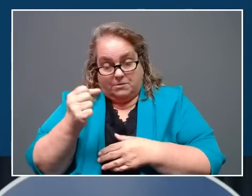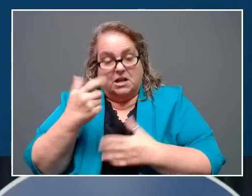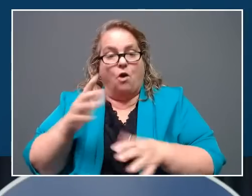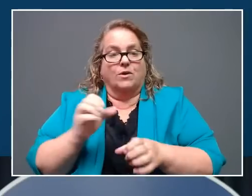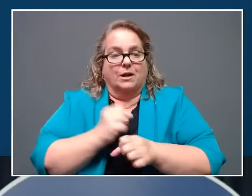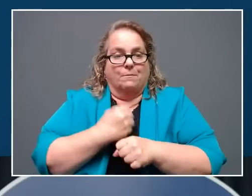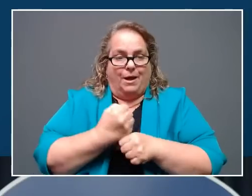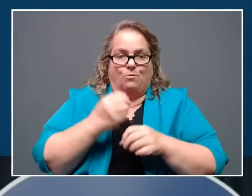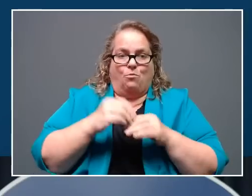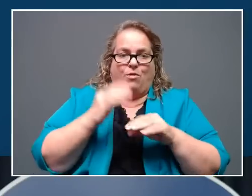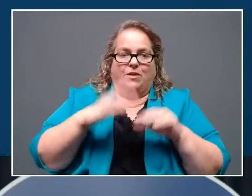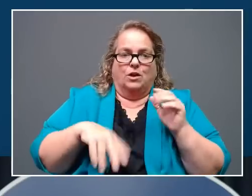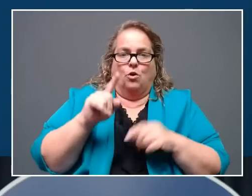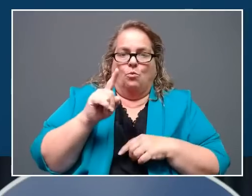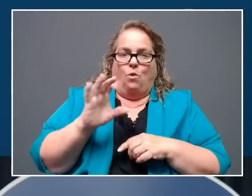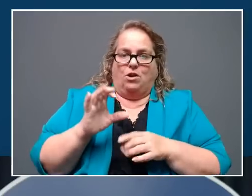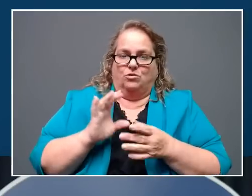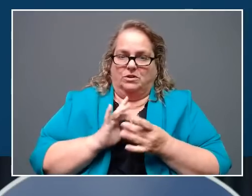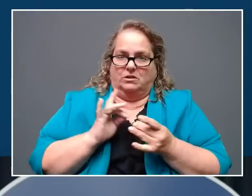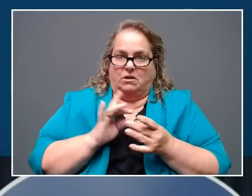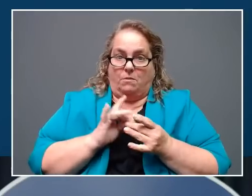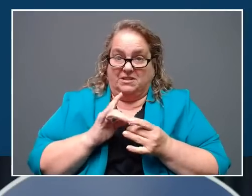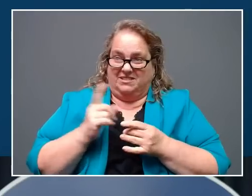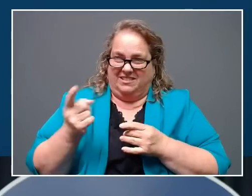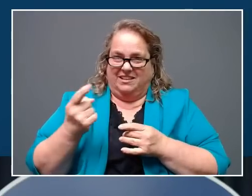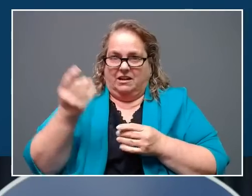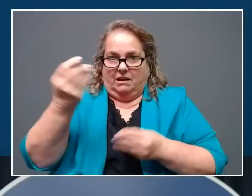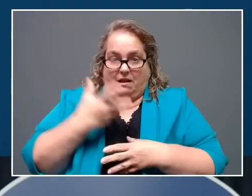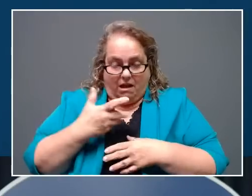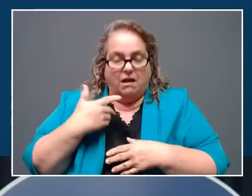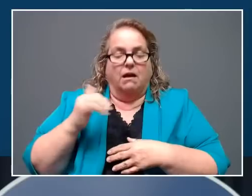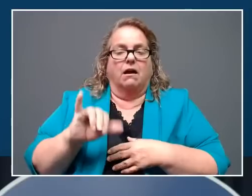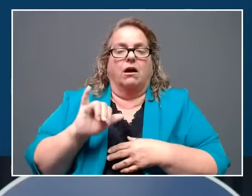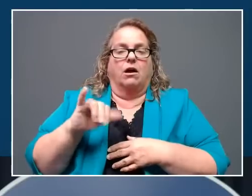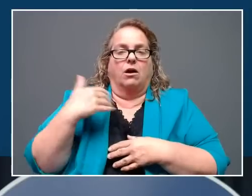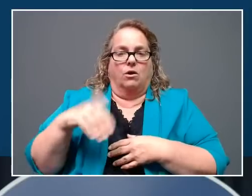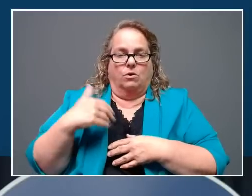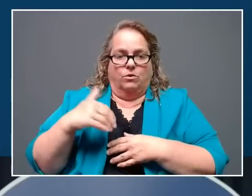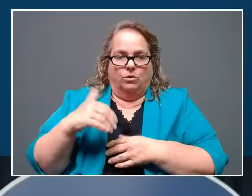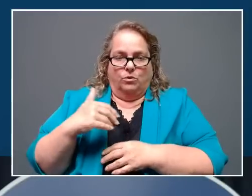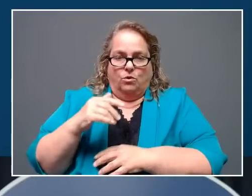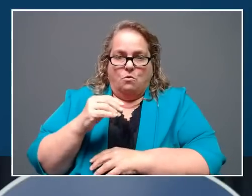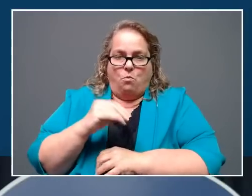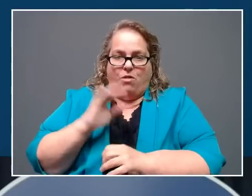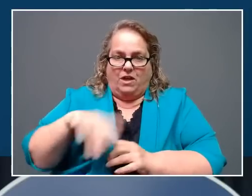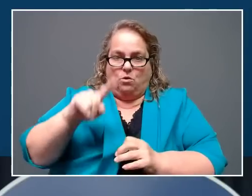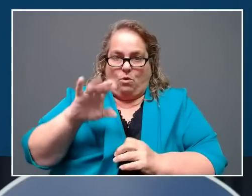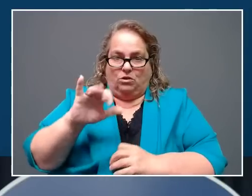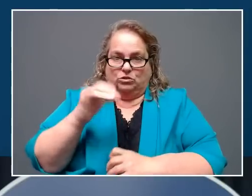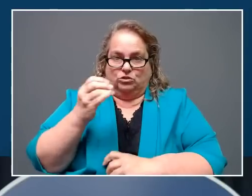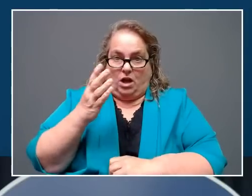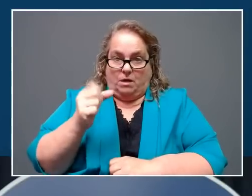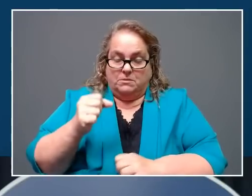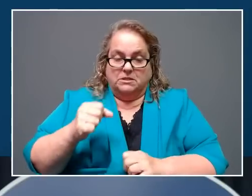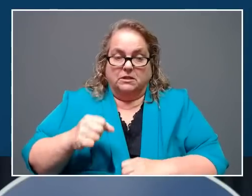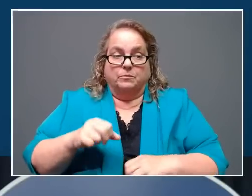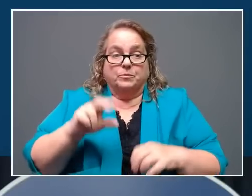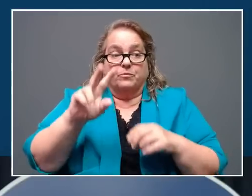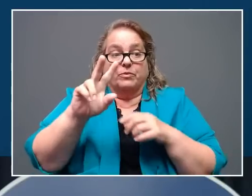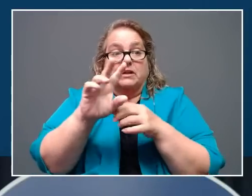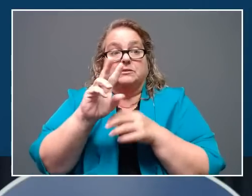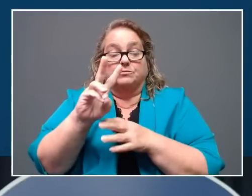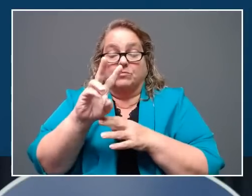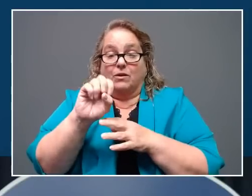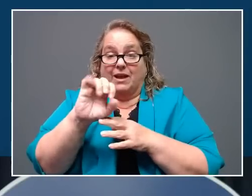on comments from the head of North America for Wieland just yesterday. Wieland North America is